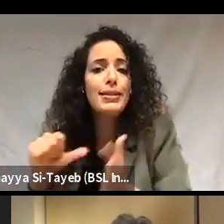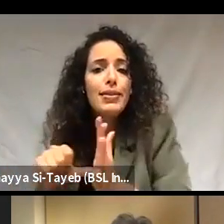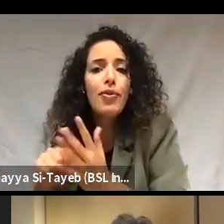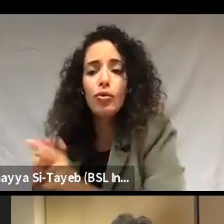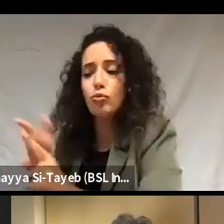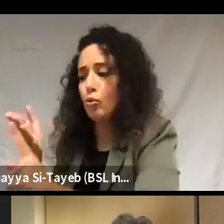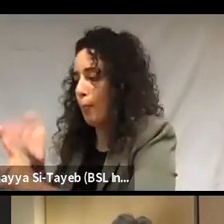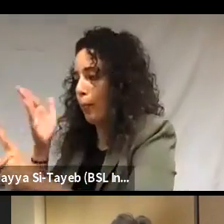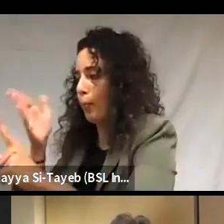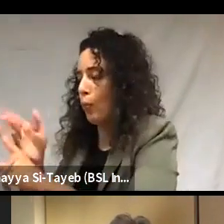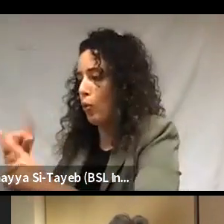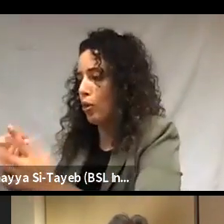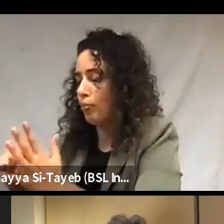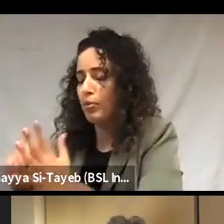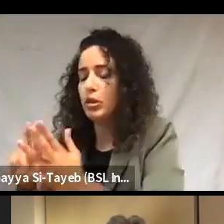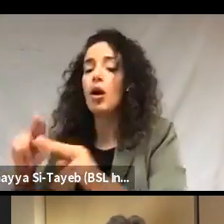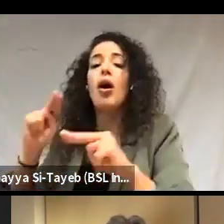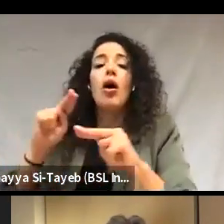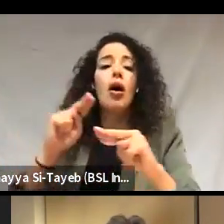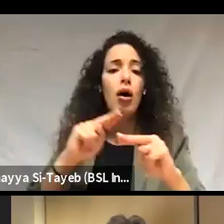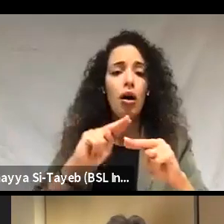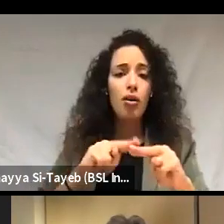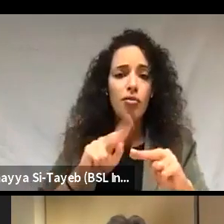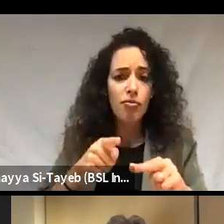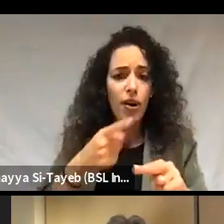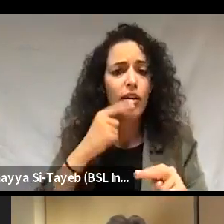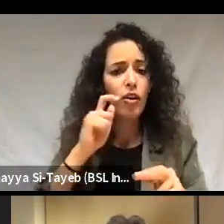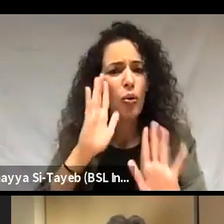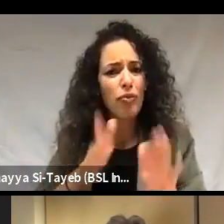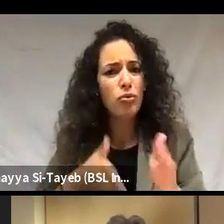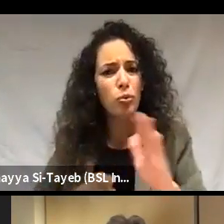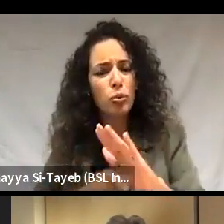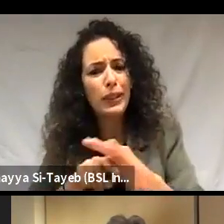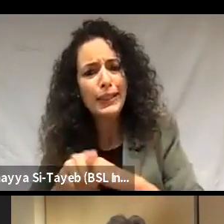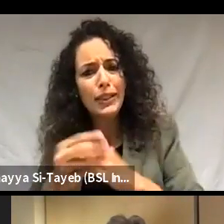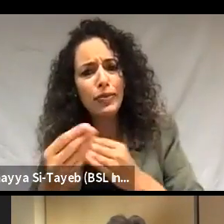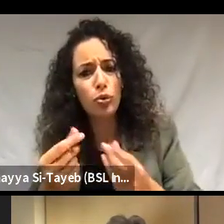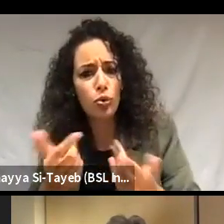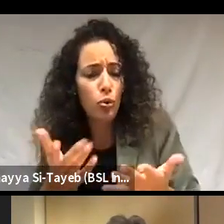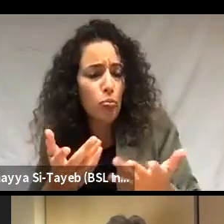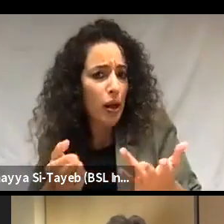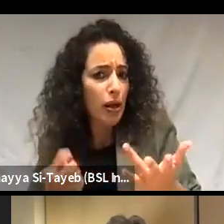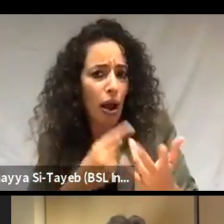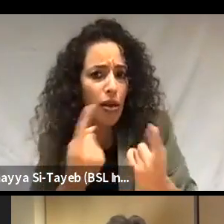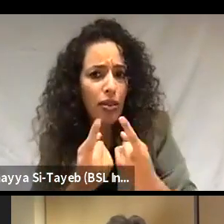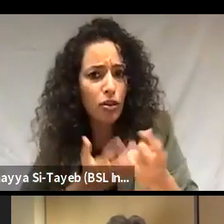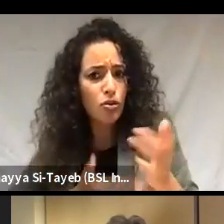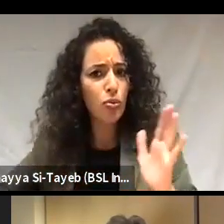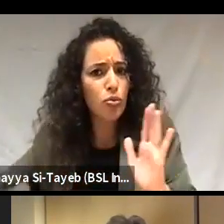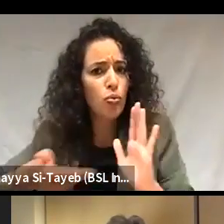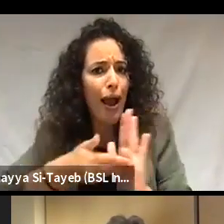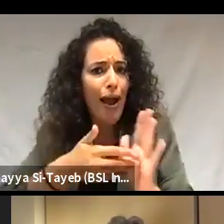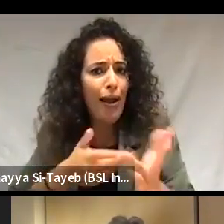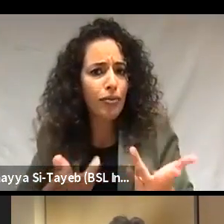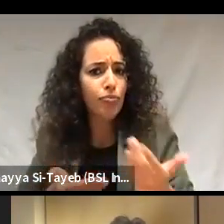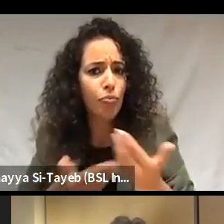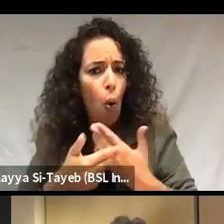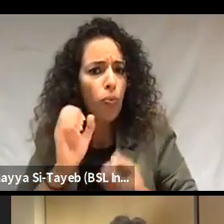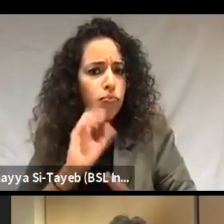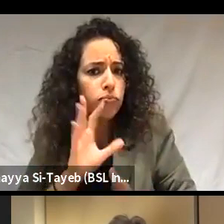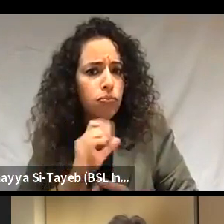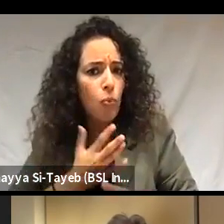have to disappear fairly soon. Is there anything else you wanted to add in terms of the report? Anything else you wanted to throw